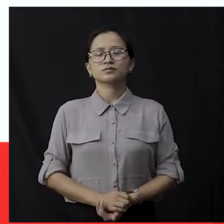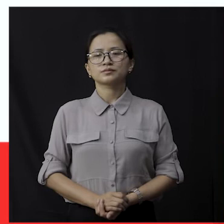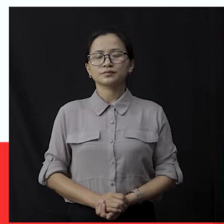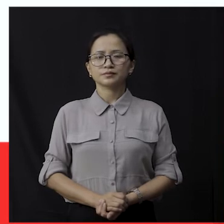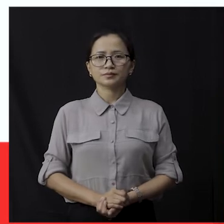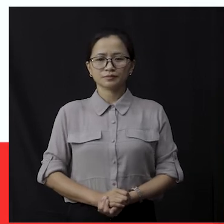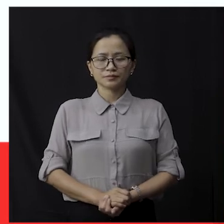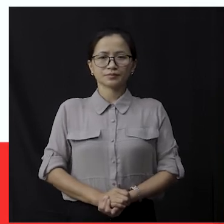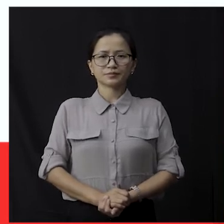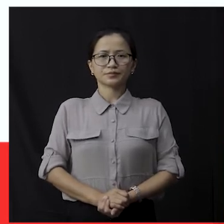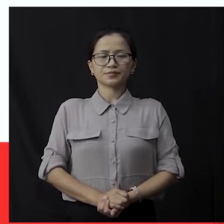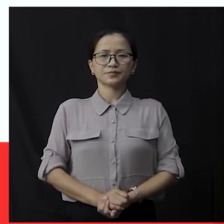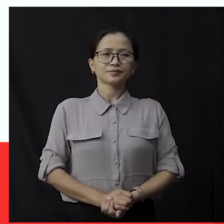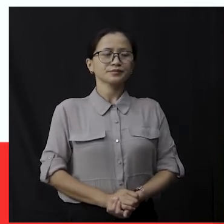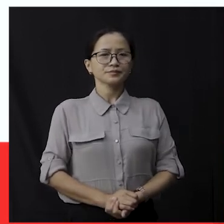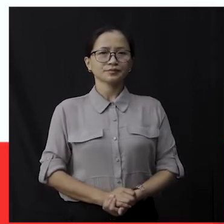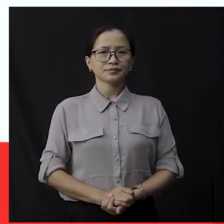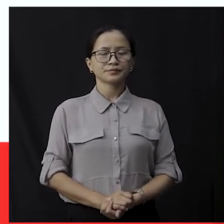started.